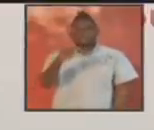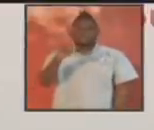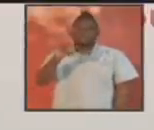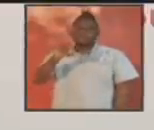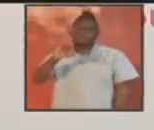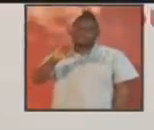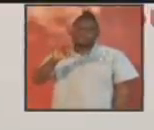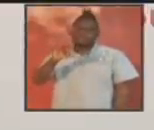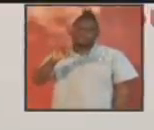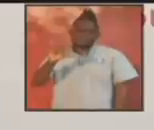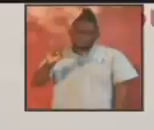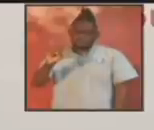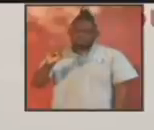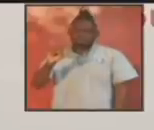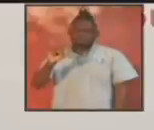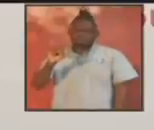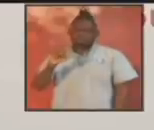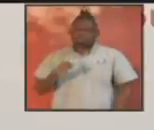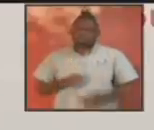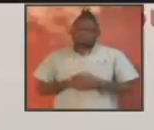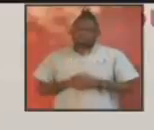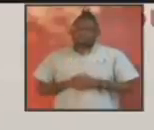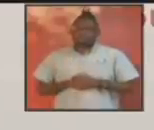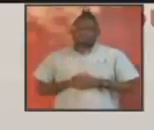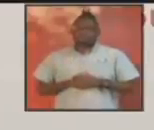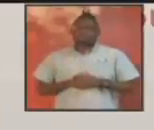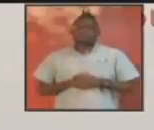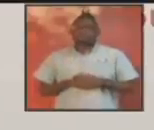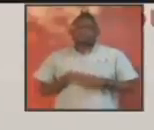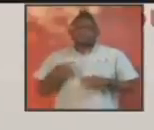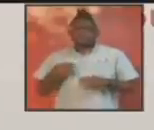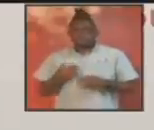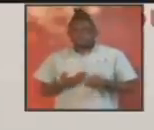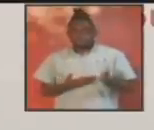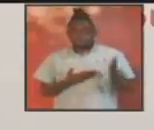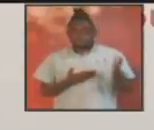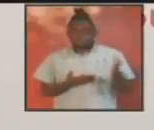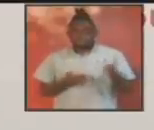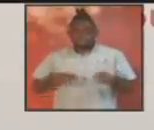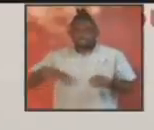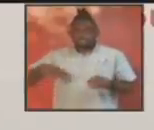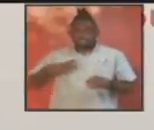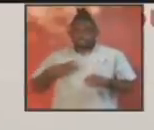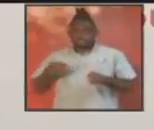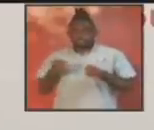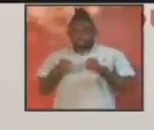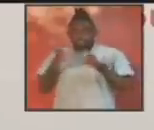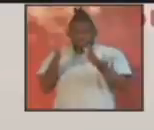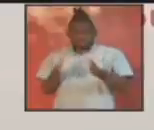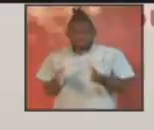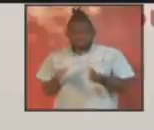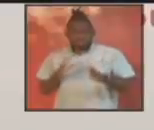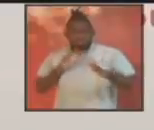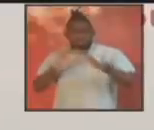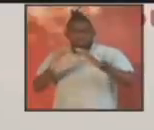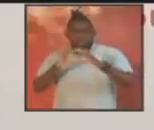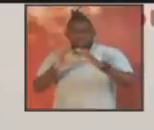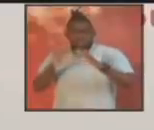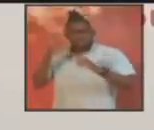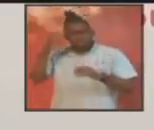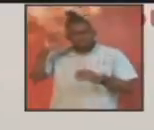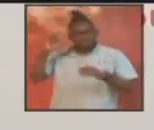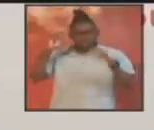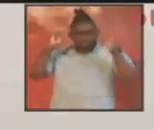of the Epidemiology Division. I am Candice Alcantara, Manager of Corporate Communication for the Ministry of Health, and I